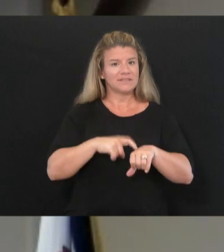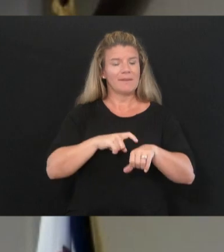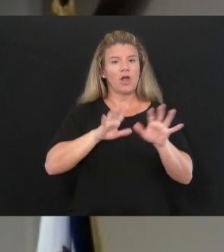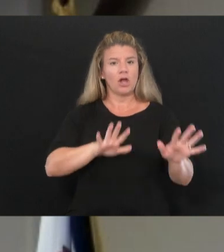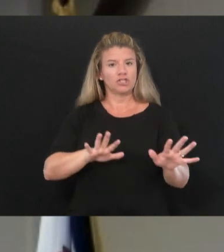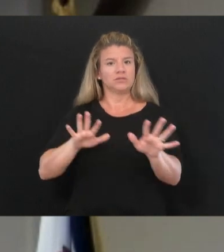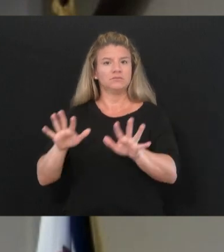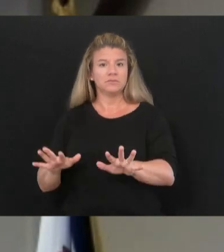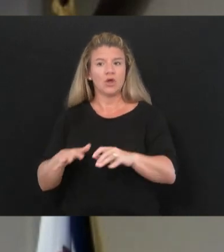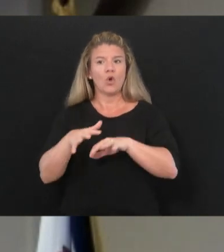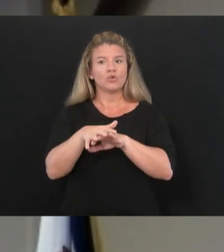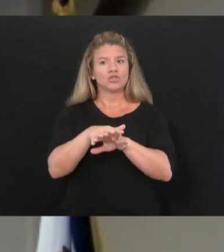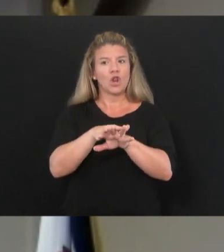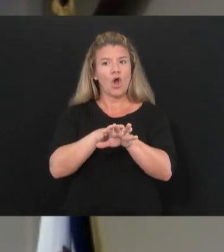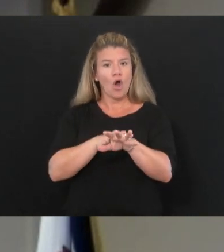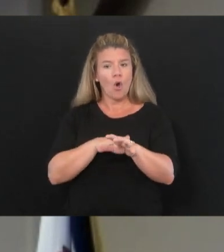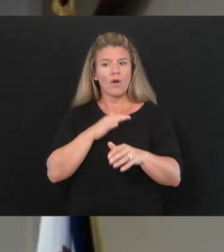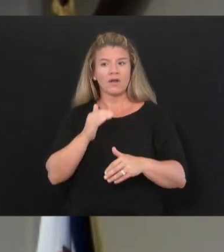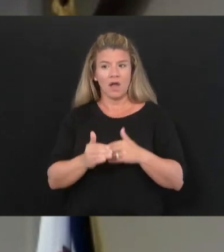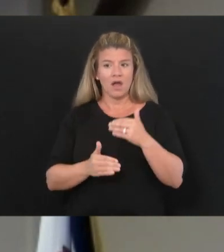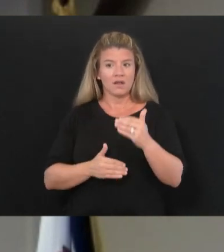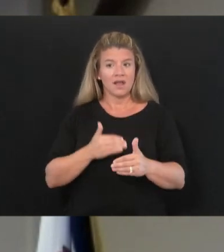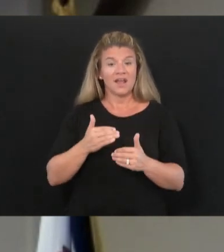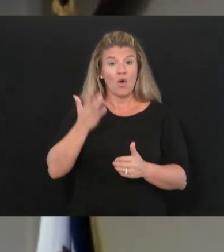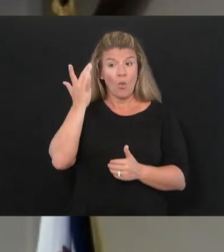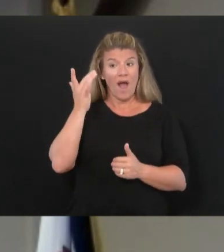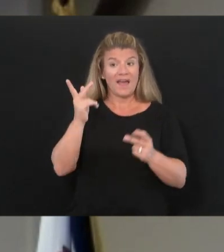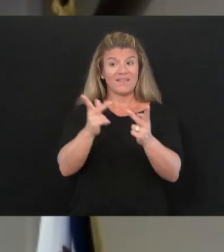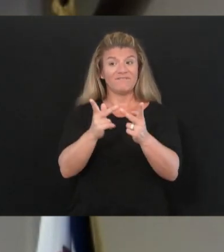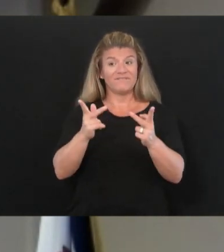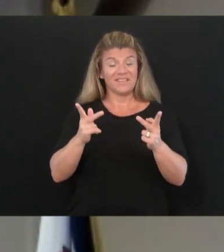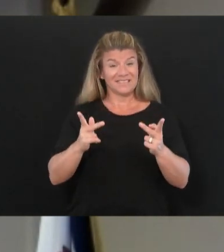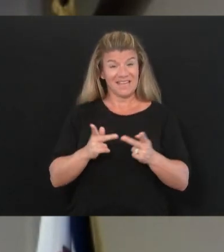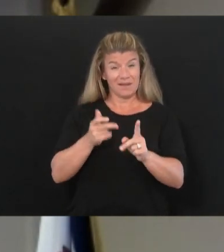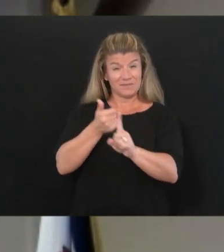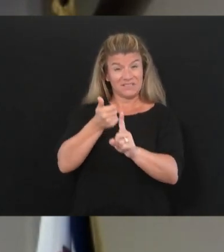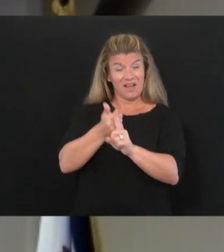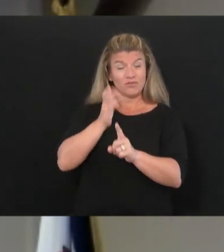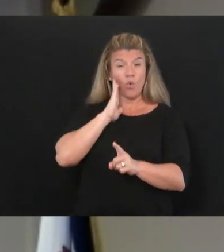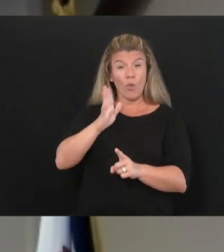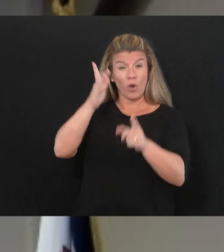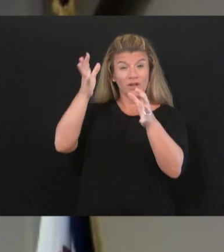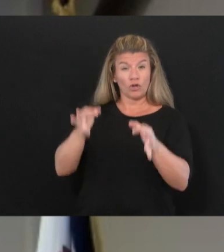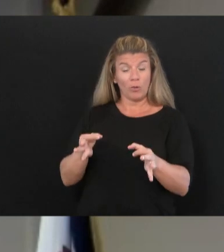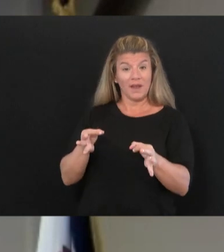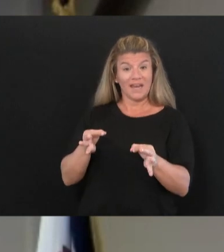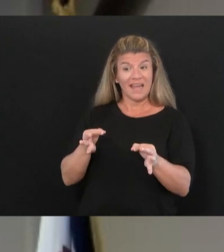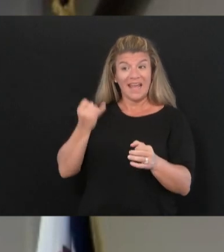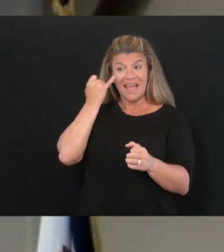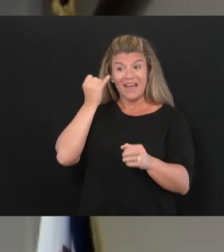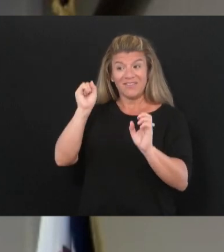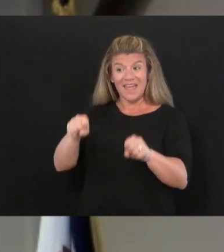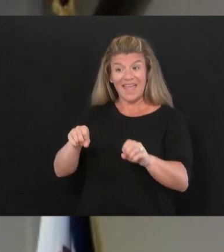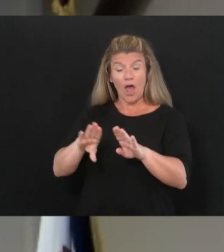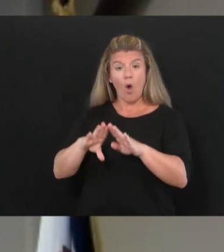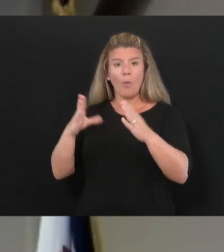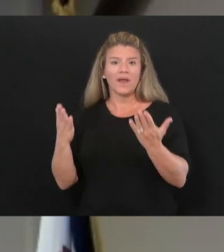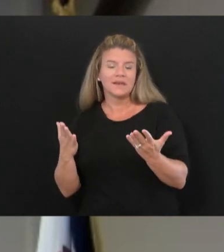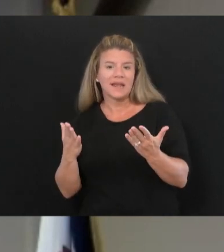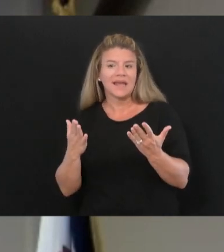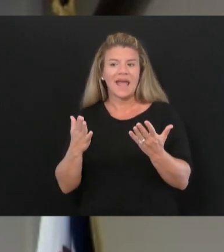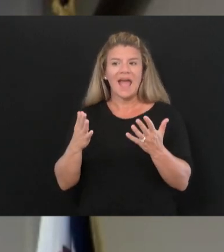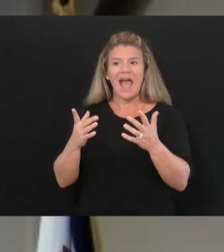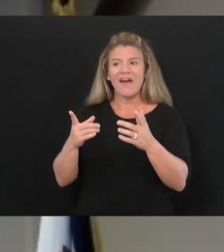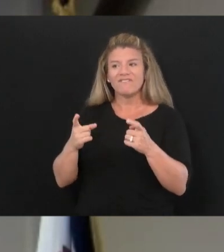slow. And again, the facilities will be the ones who will determine whether or not they can open and how quickly they can